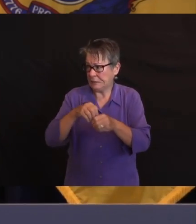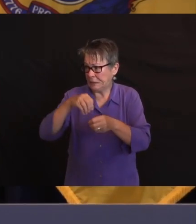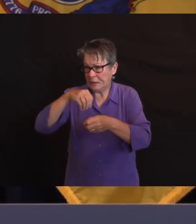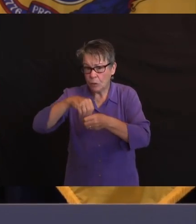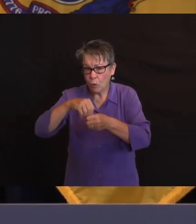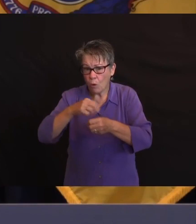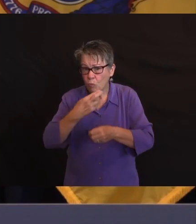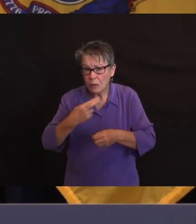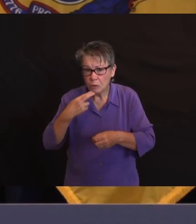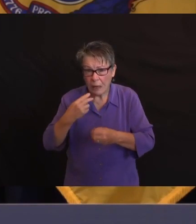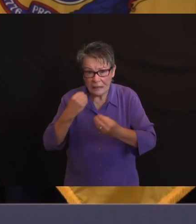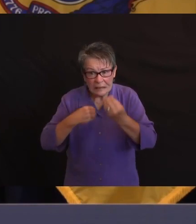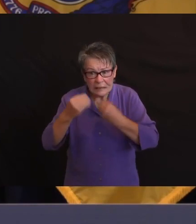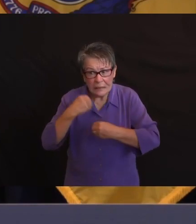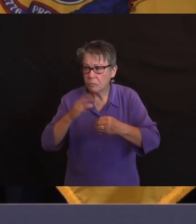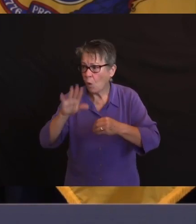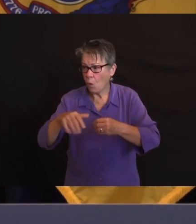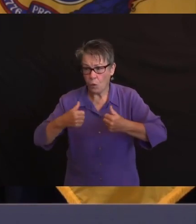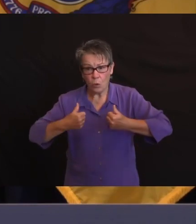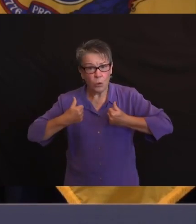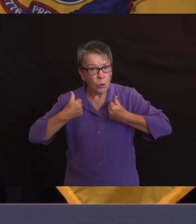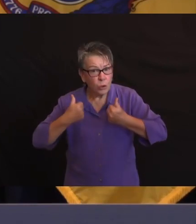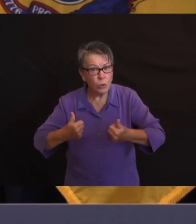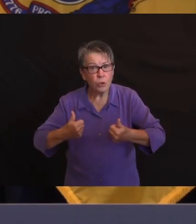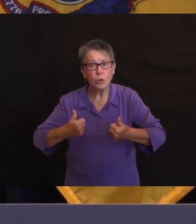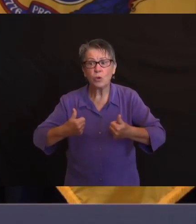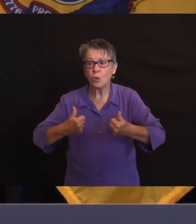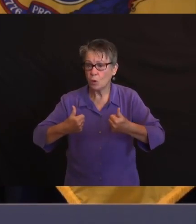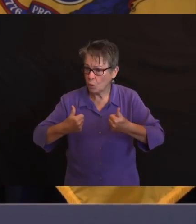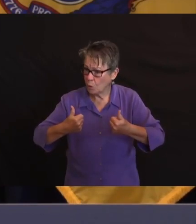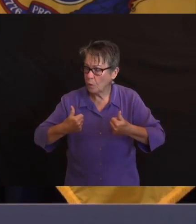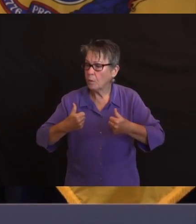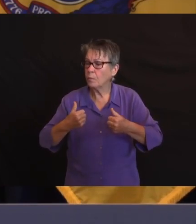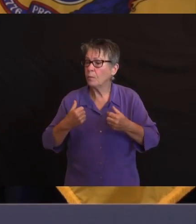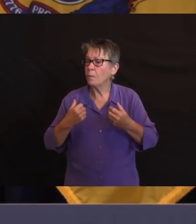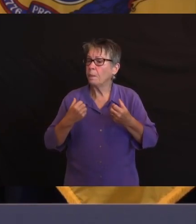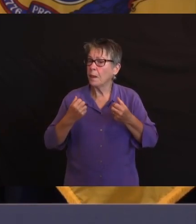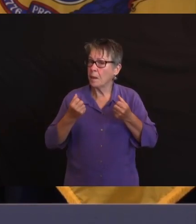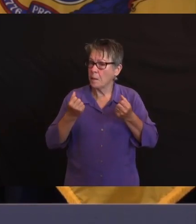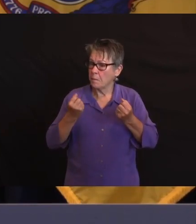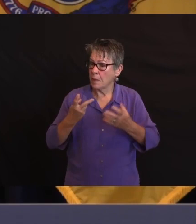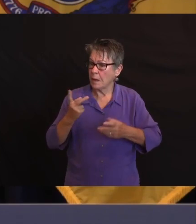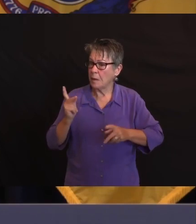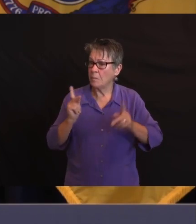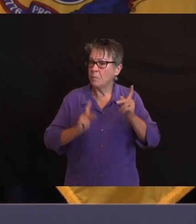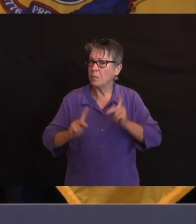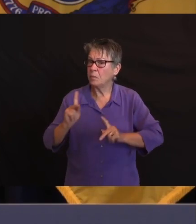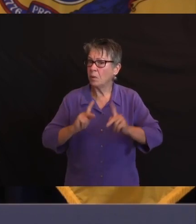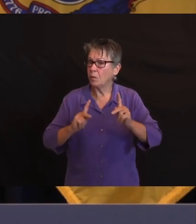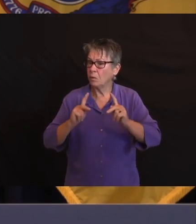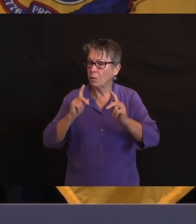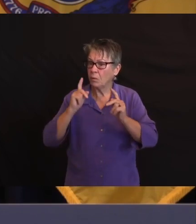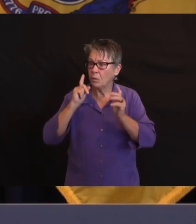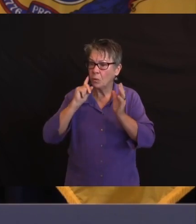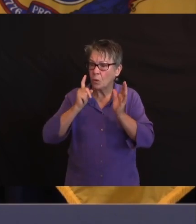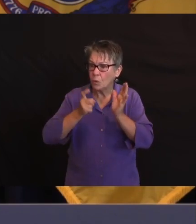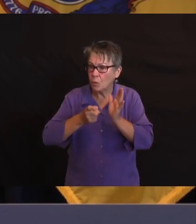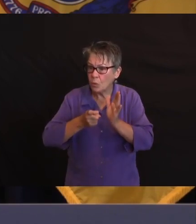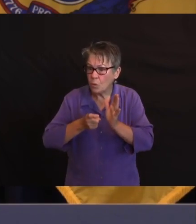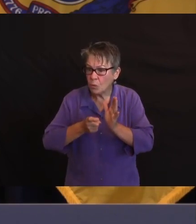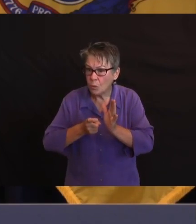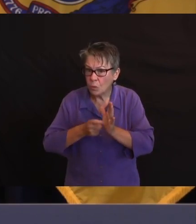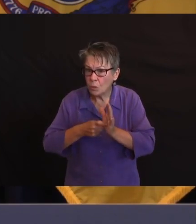gone to several restaurants around the states and have found kind of quite the opposite, that, people aren't wearing masks when they're not eating. Tables might be a little bit